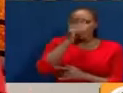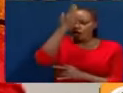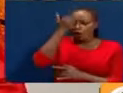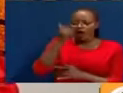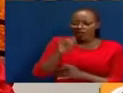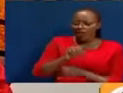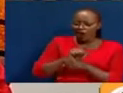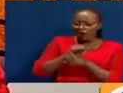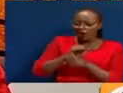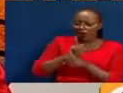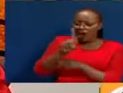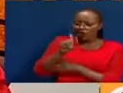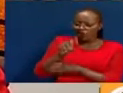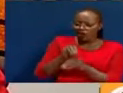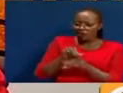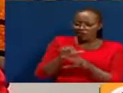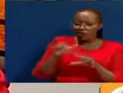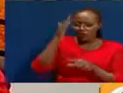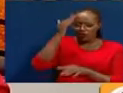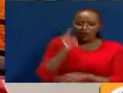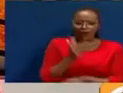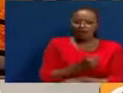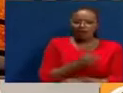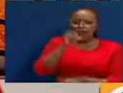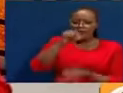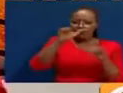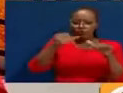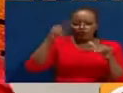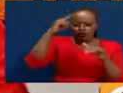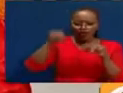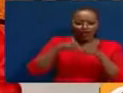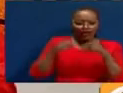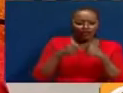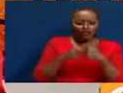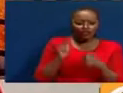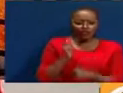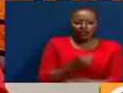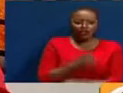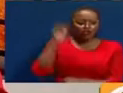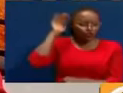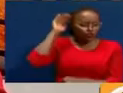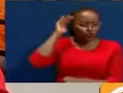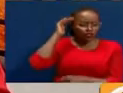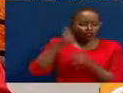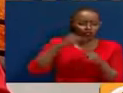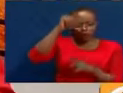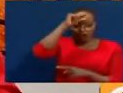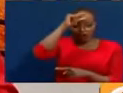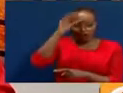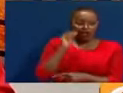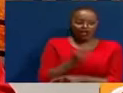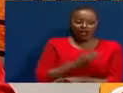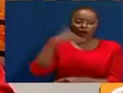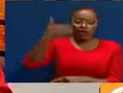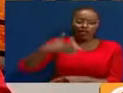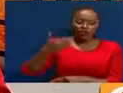take a virus coming half a world away to remind us that we don't have to wait for a crisis for us to hear from our government